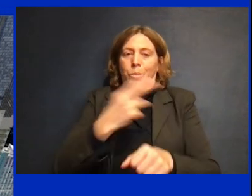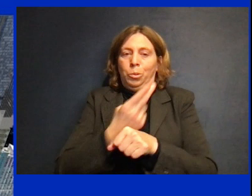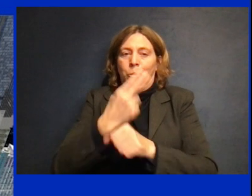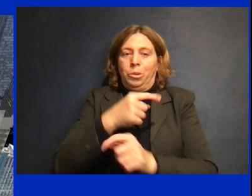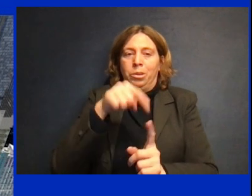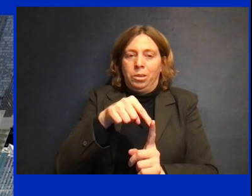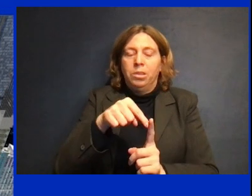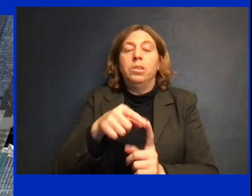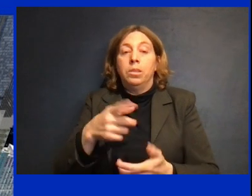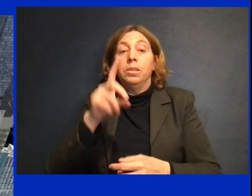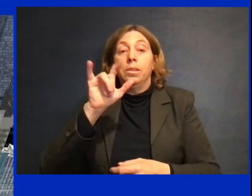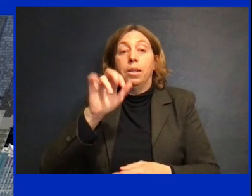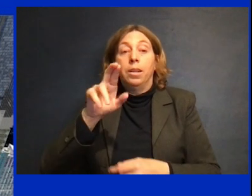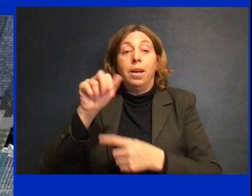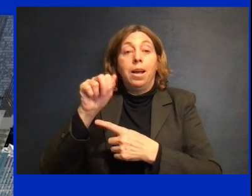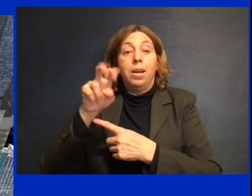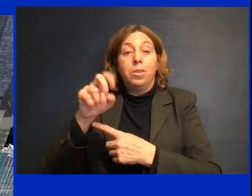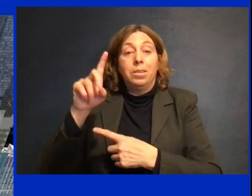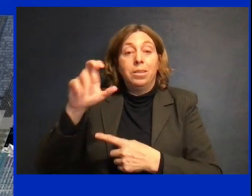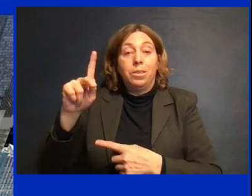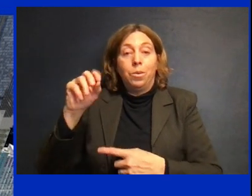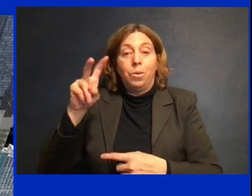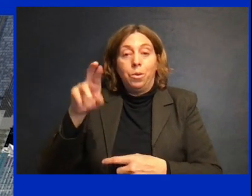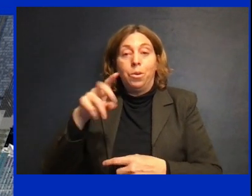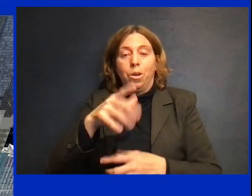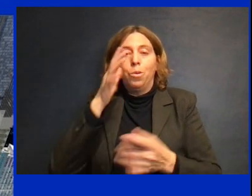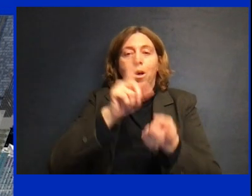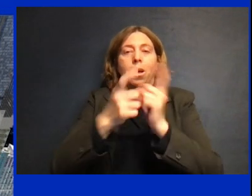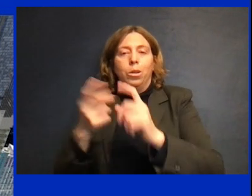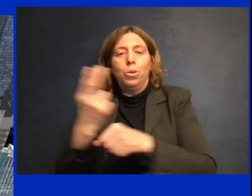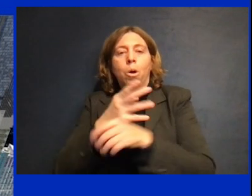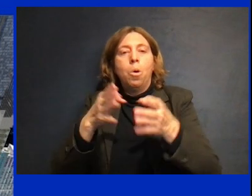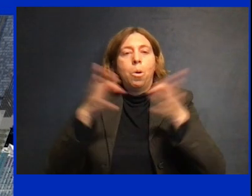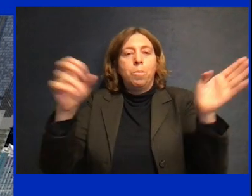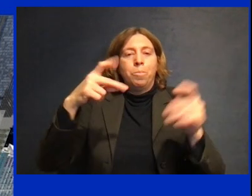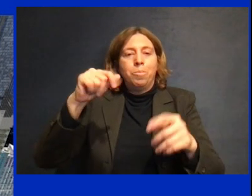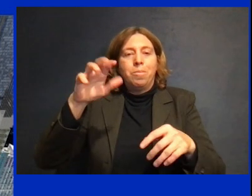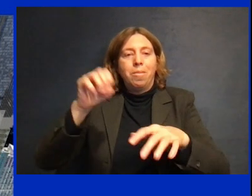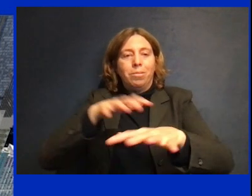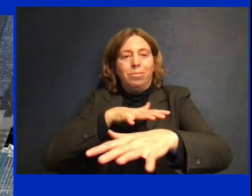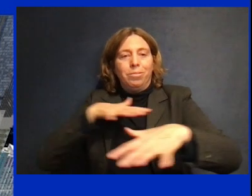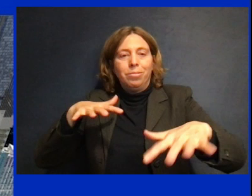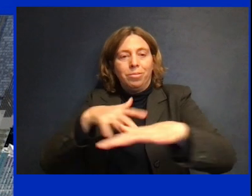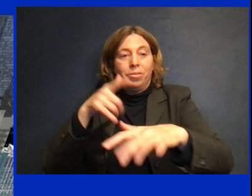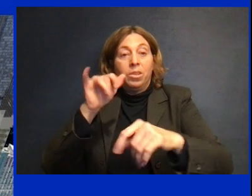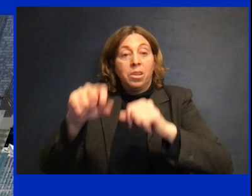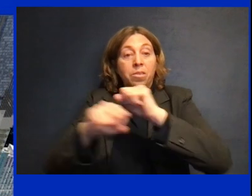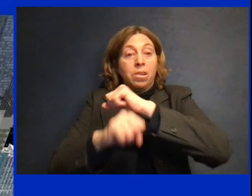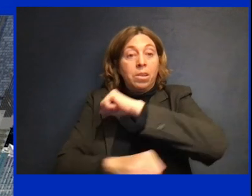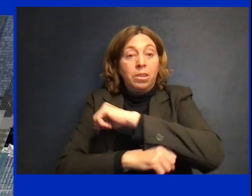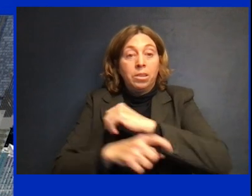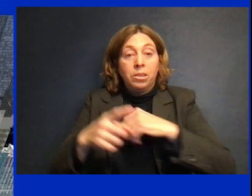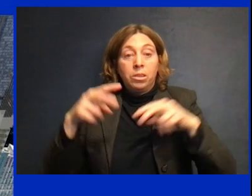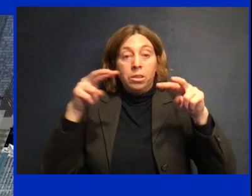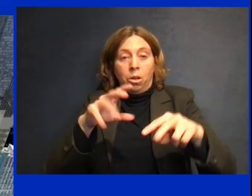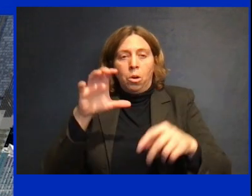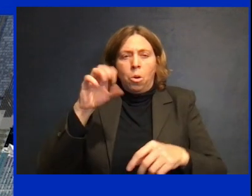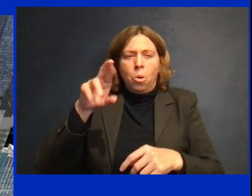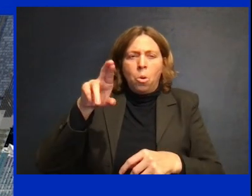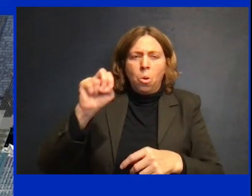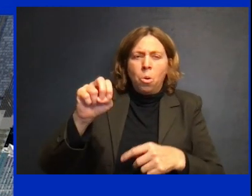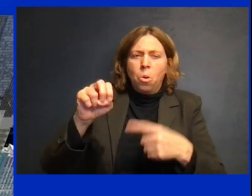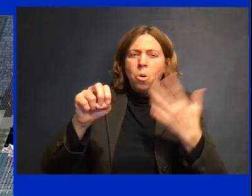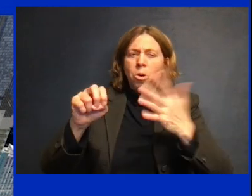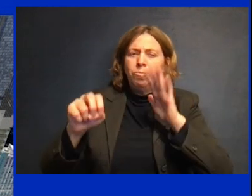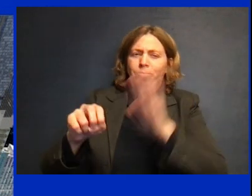deckovers can then be converted to public open space, with the foundation and cores of 2 private towers incorporated in the design